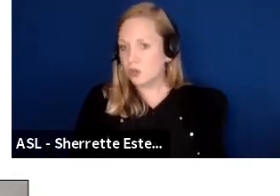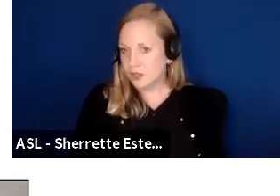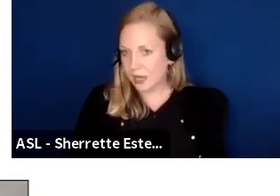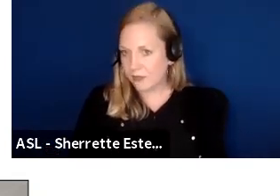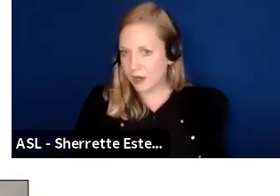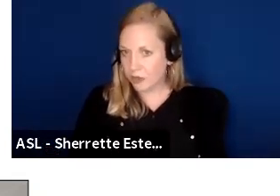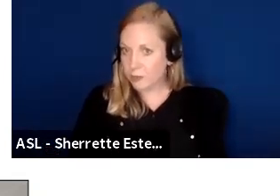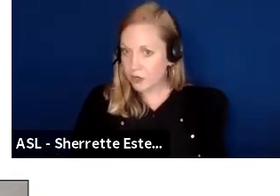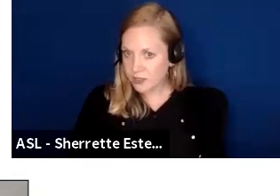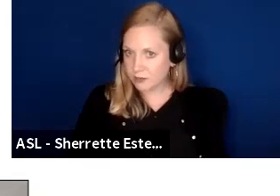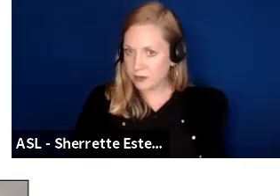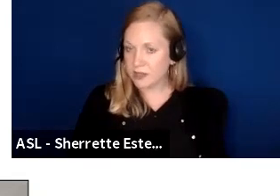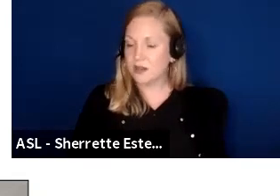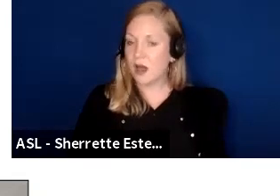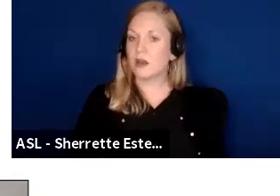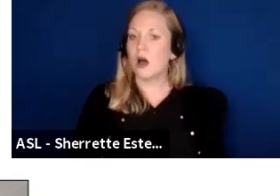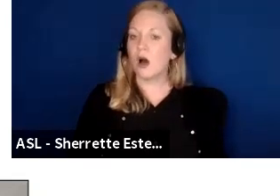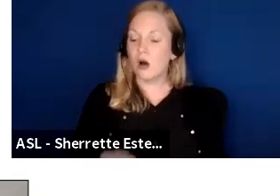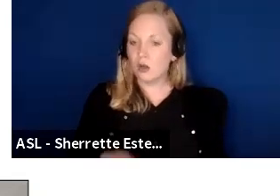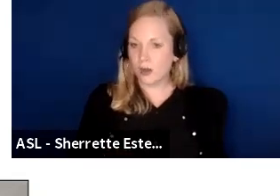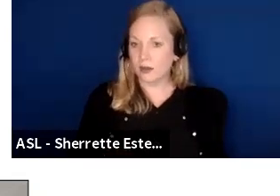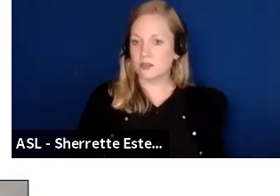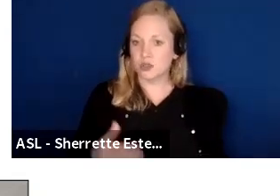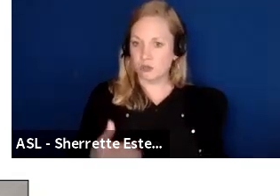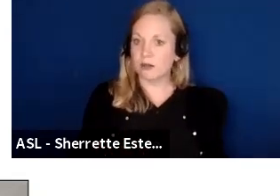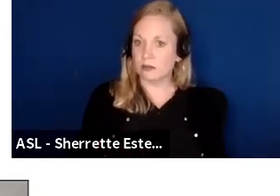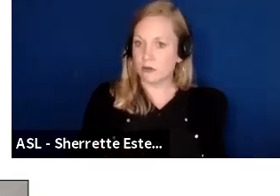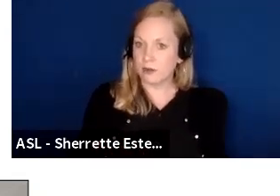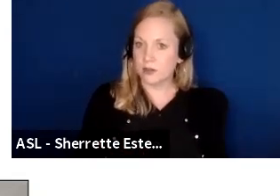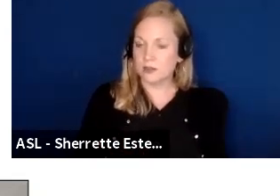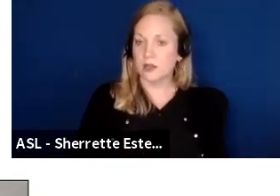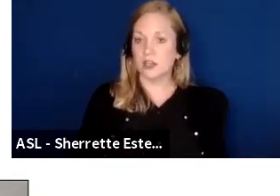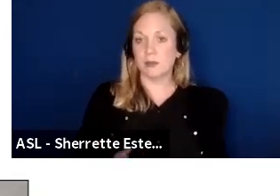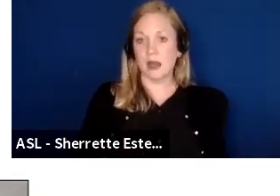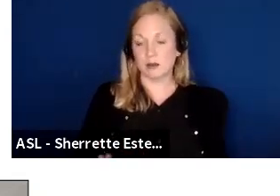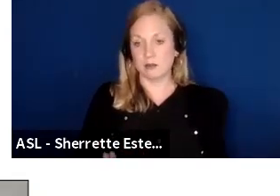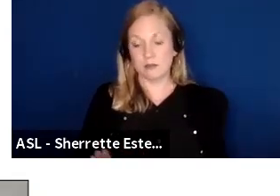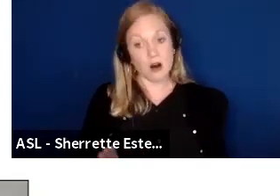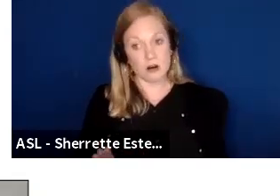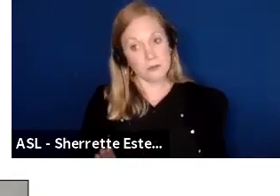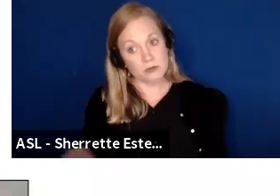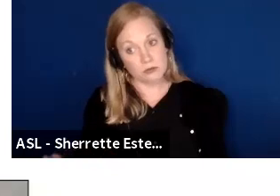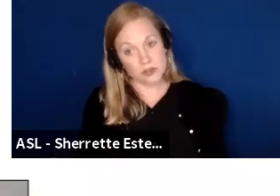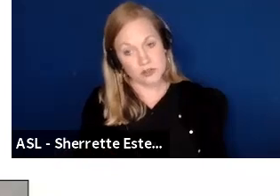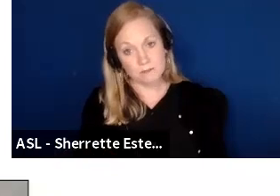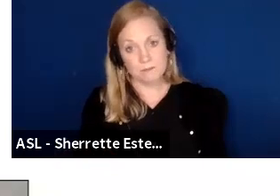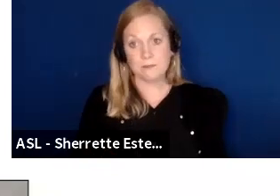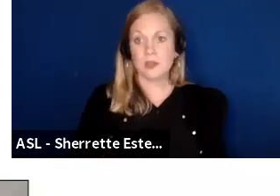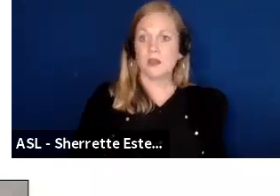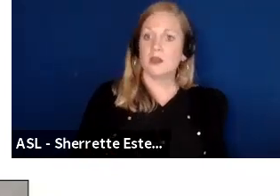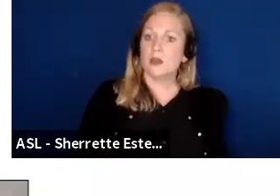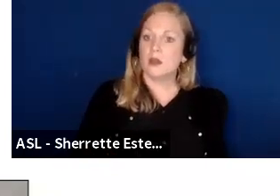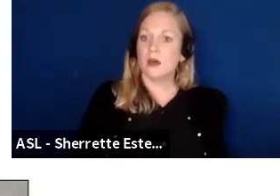When we're looking at that other person, it's not always directly in front of us. It could be out of our peripheral vision.